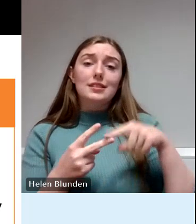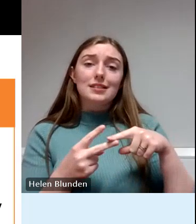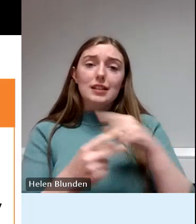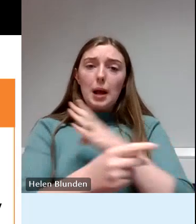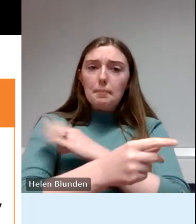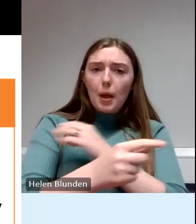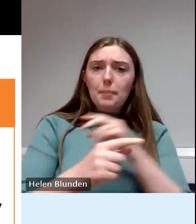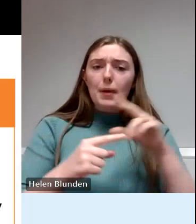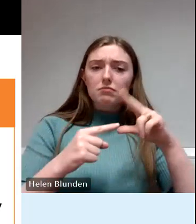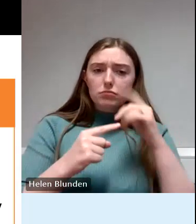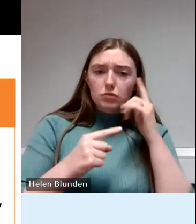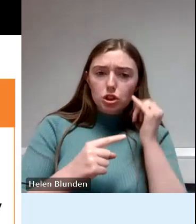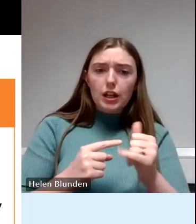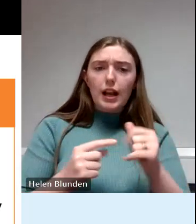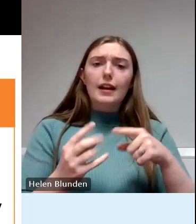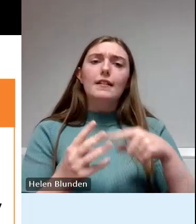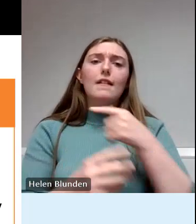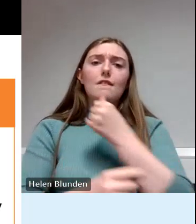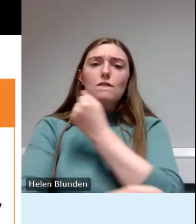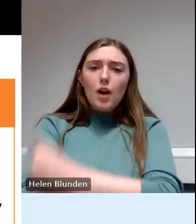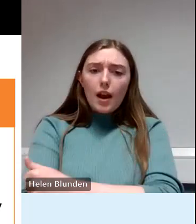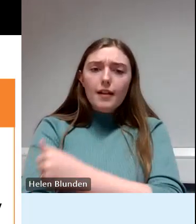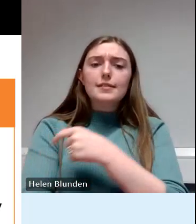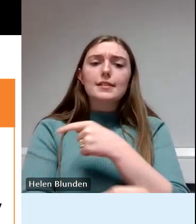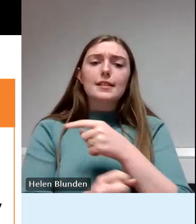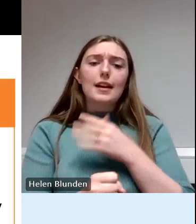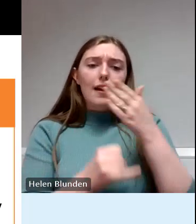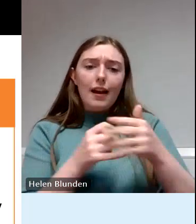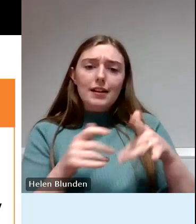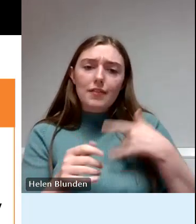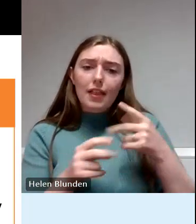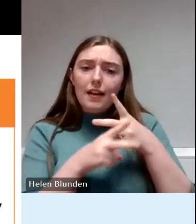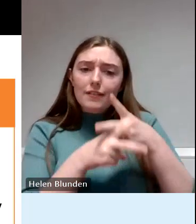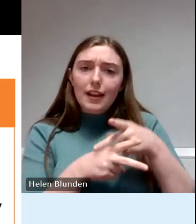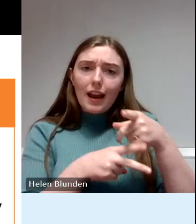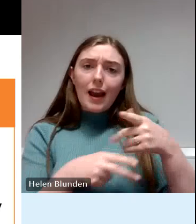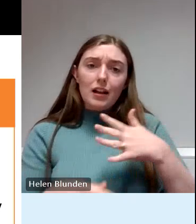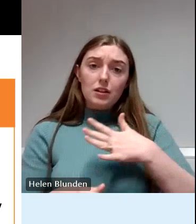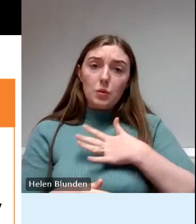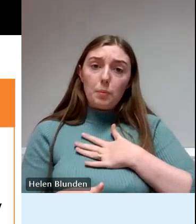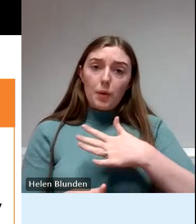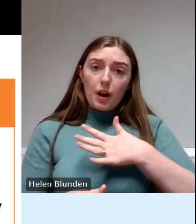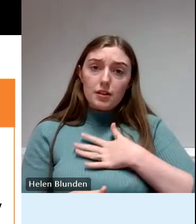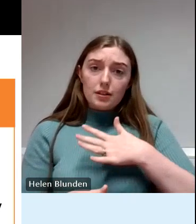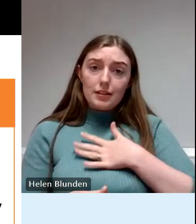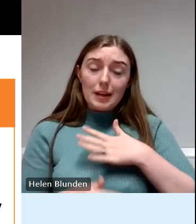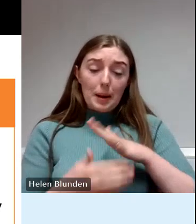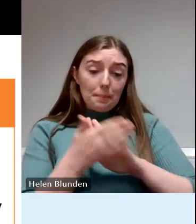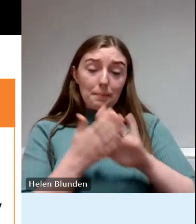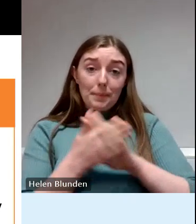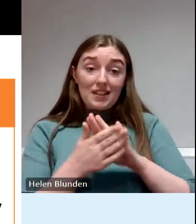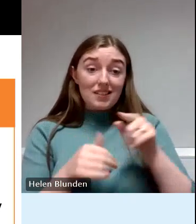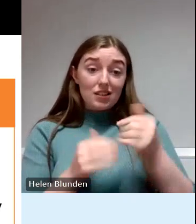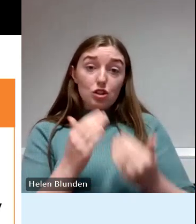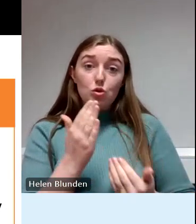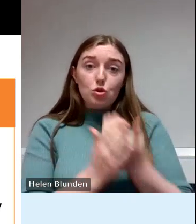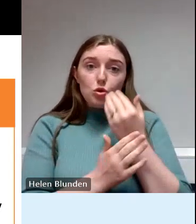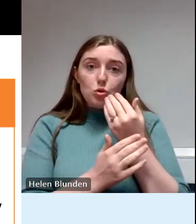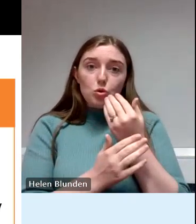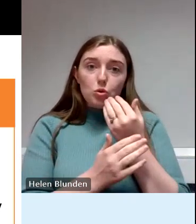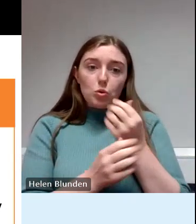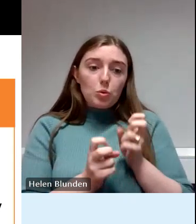to provide a new sector of care, if you like, that means you are still getting acute care